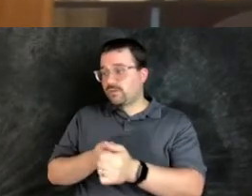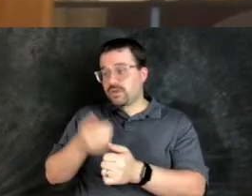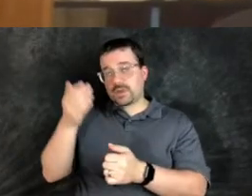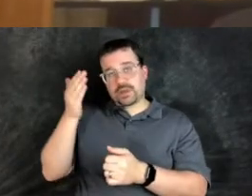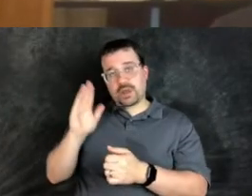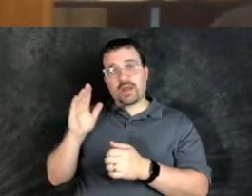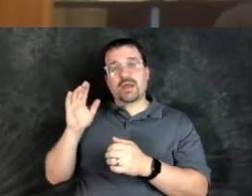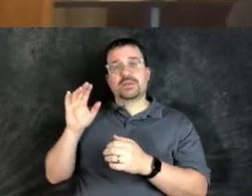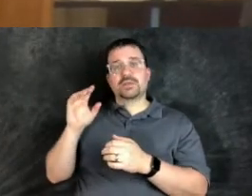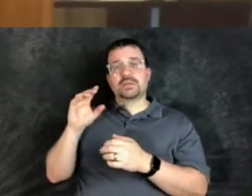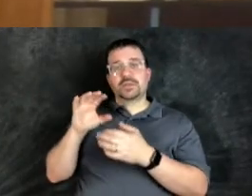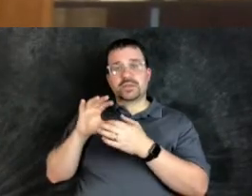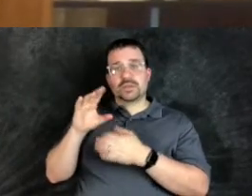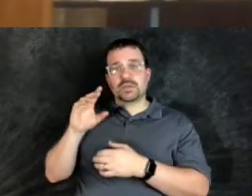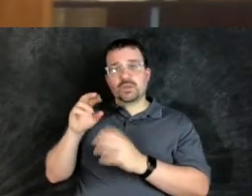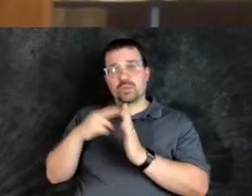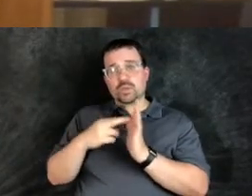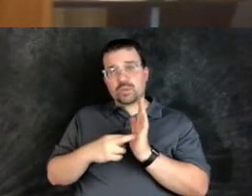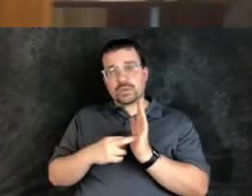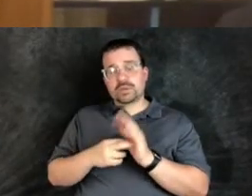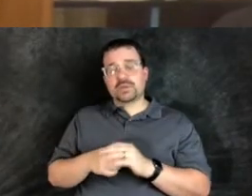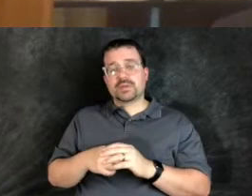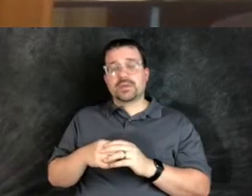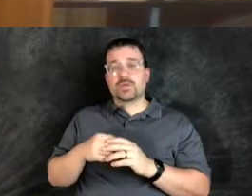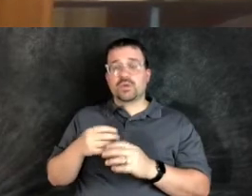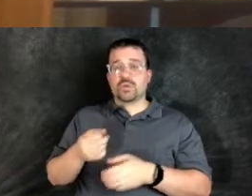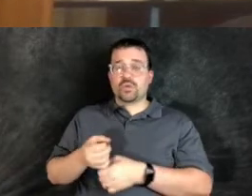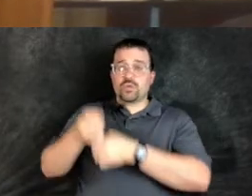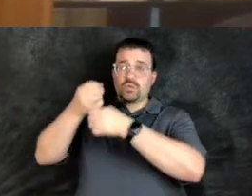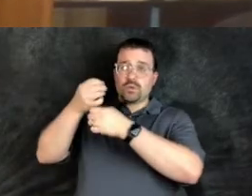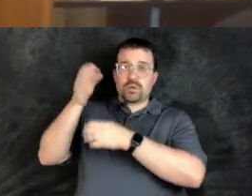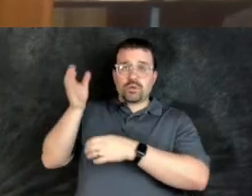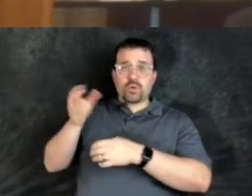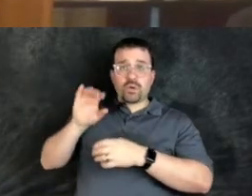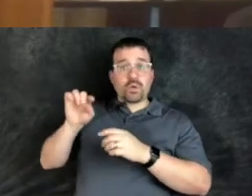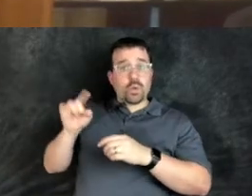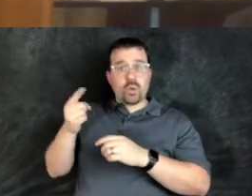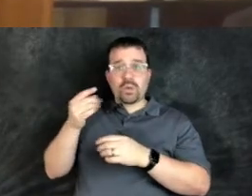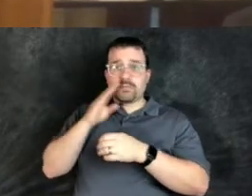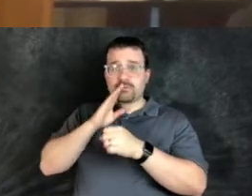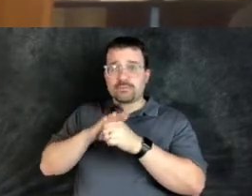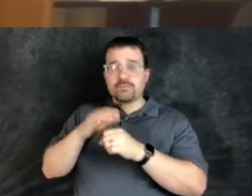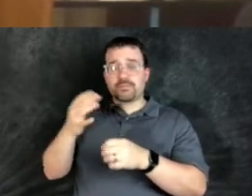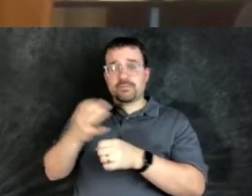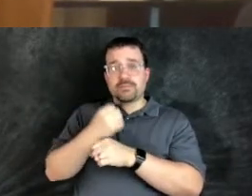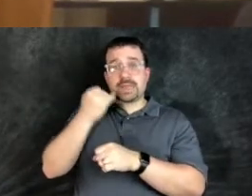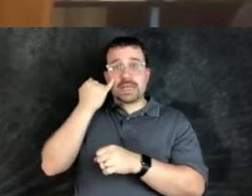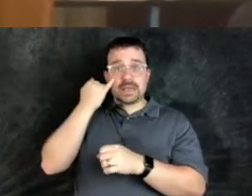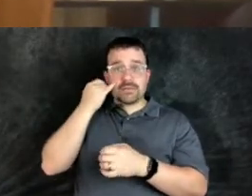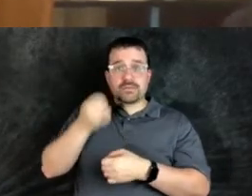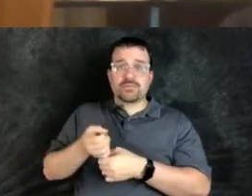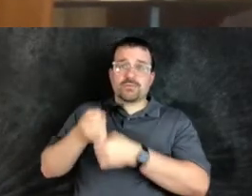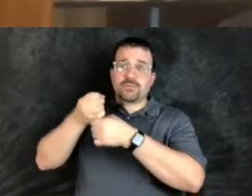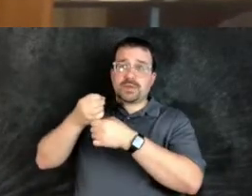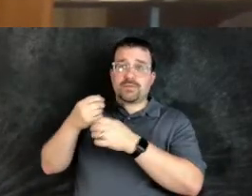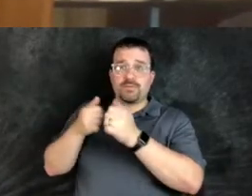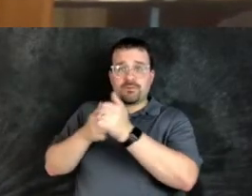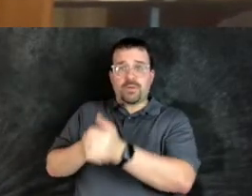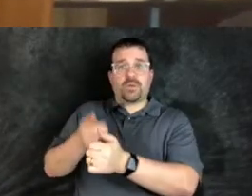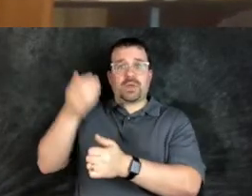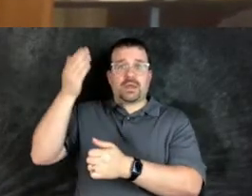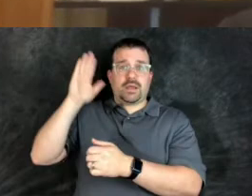terms. Raising the cross only guarantees victory when it's raised according to God's